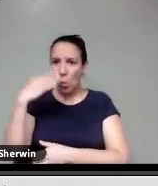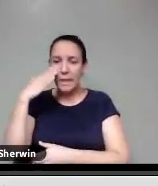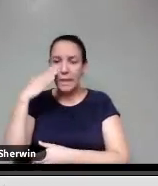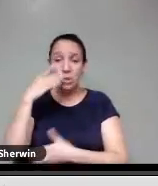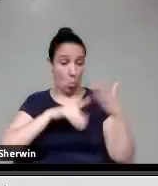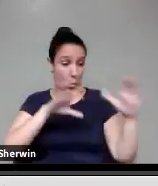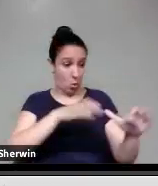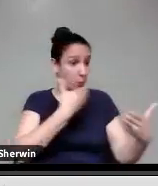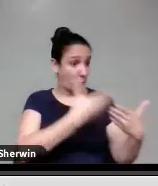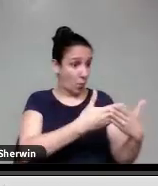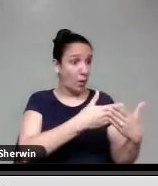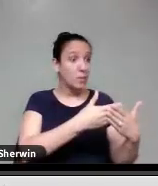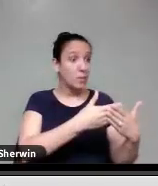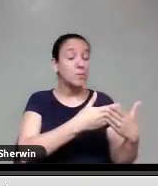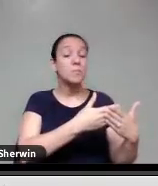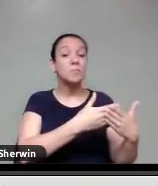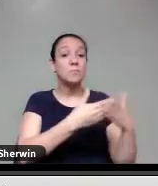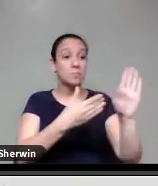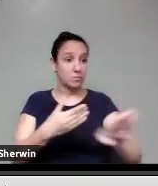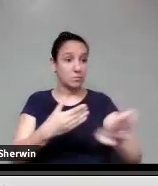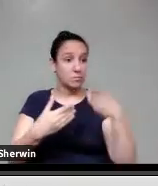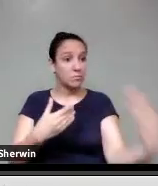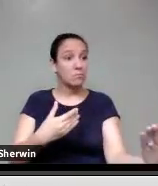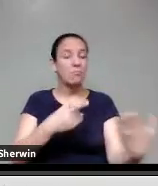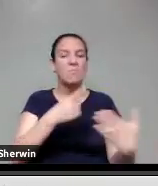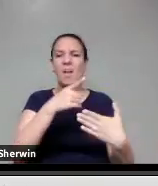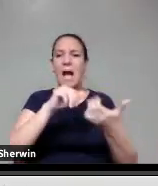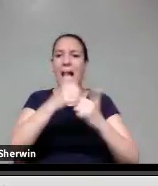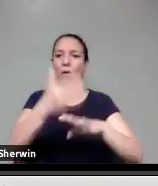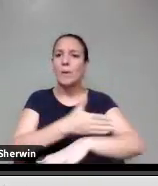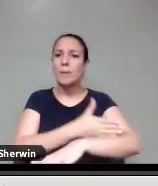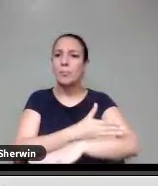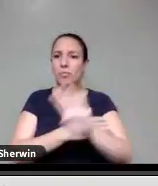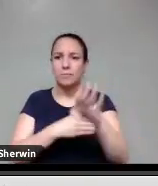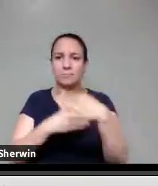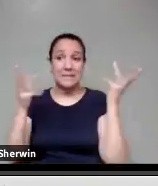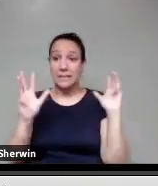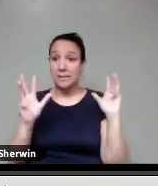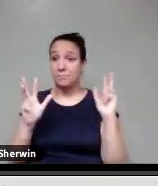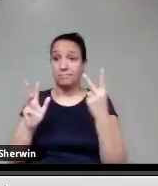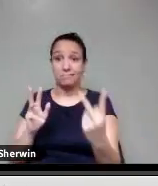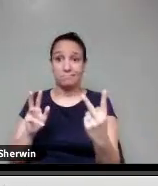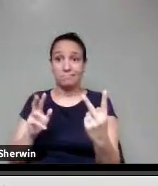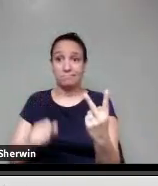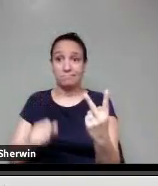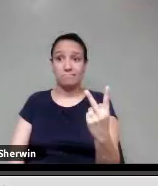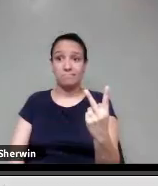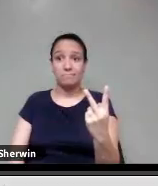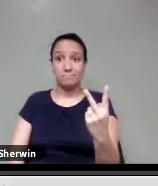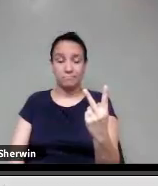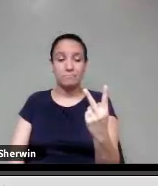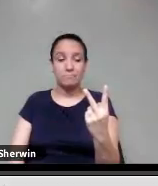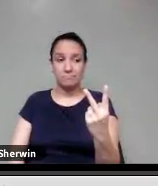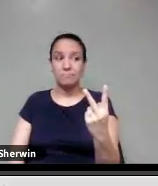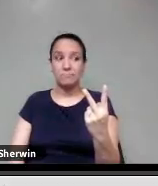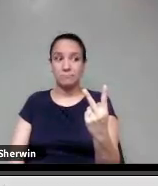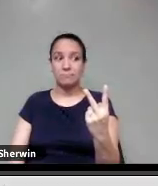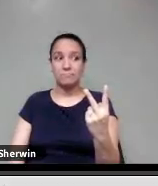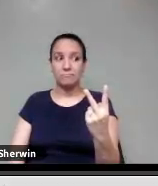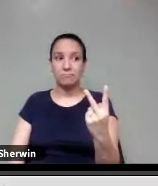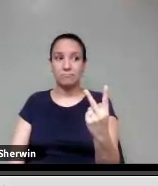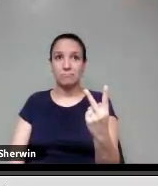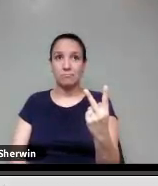on one side of the paper. You turn it over and it said, what could we do better? Wow. That was pretty succinct,